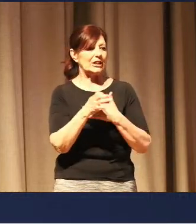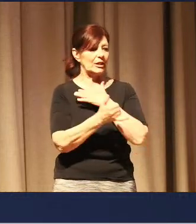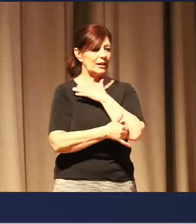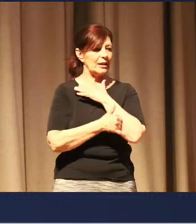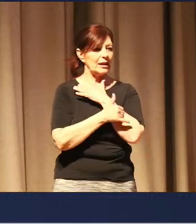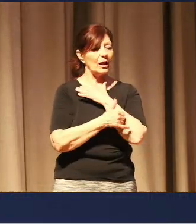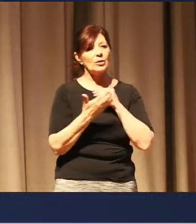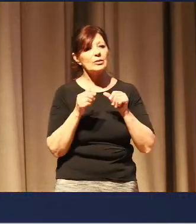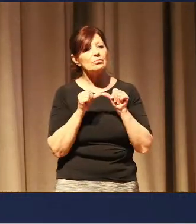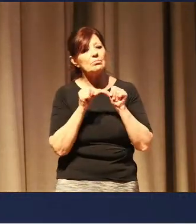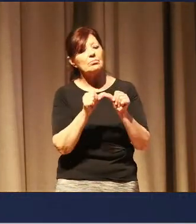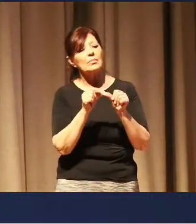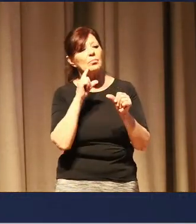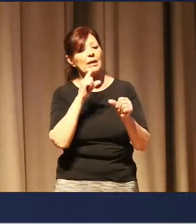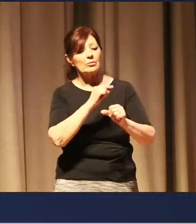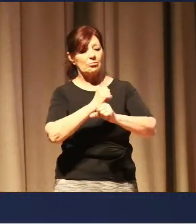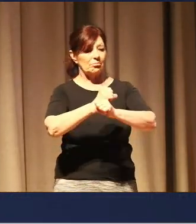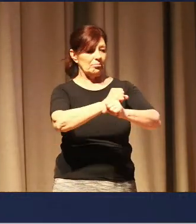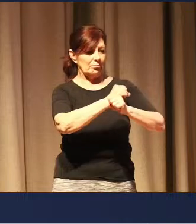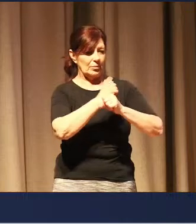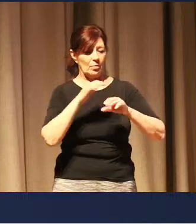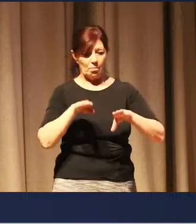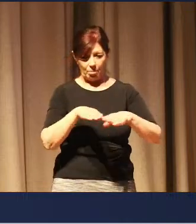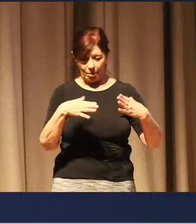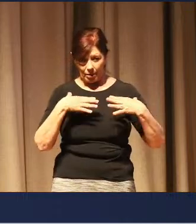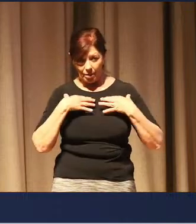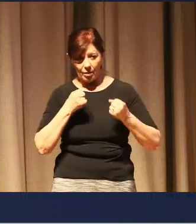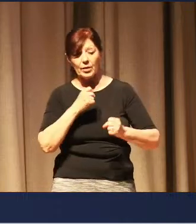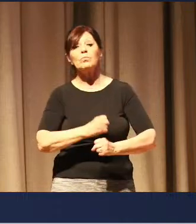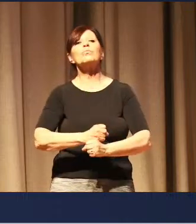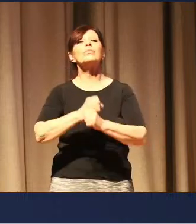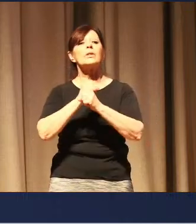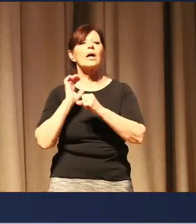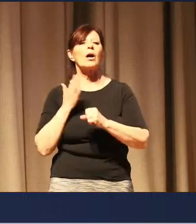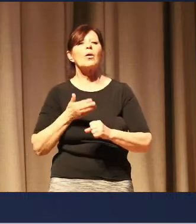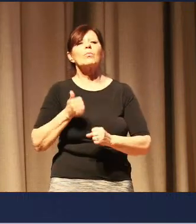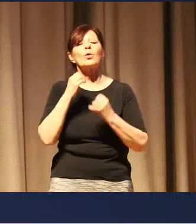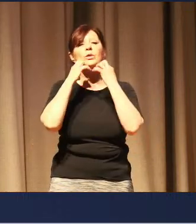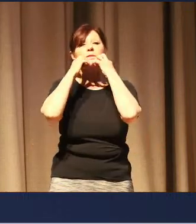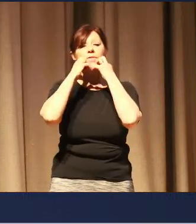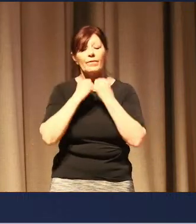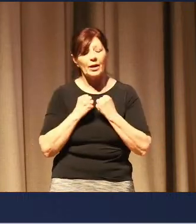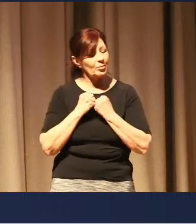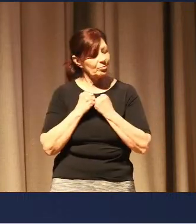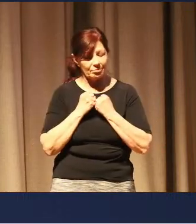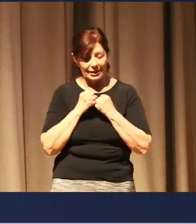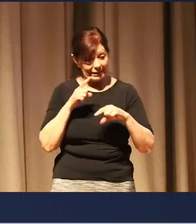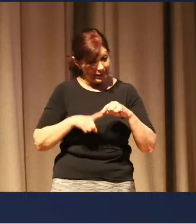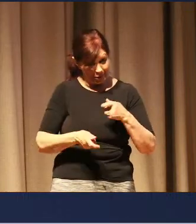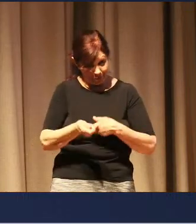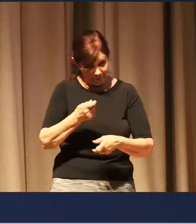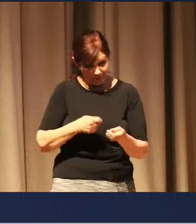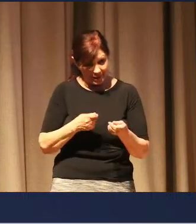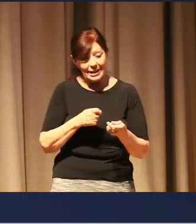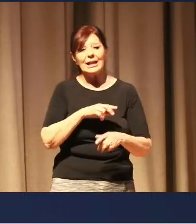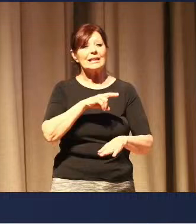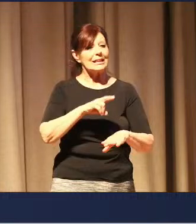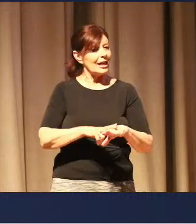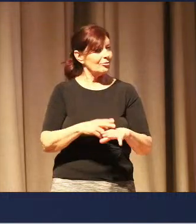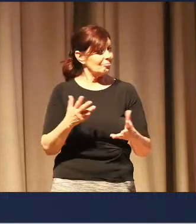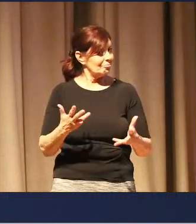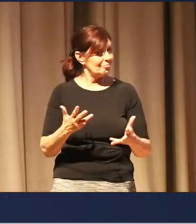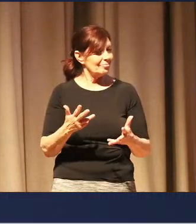long term by safeguarding public health and protecting our most valuable and irreplaceable natural